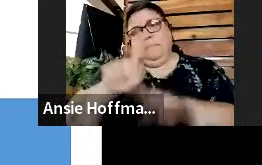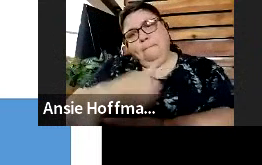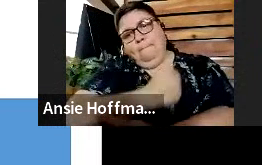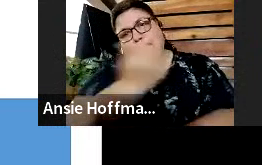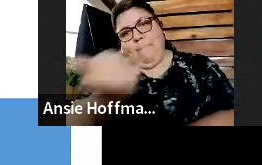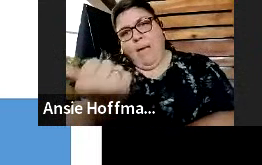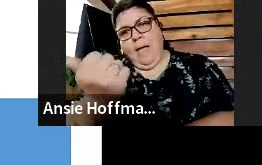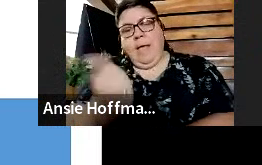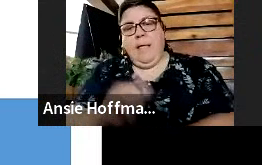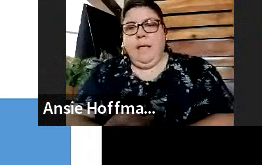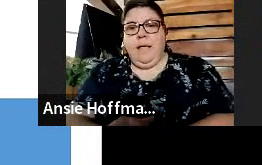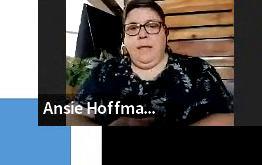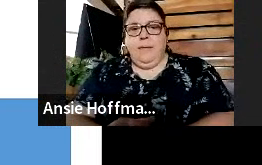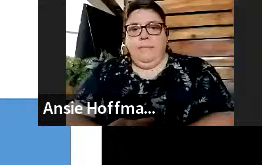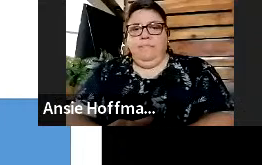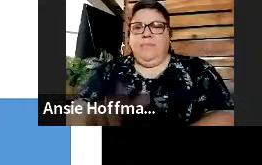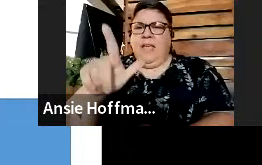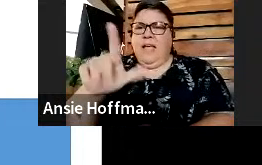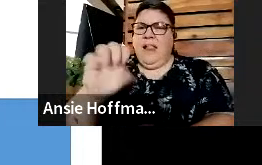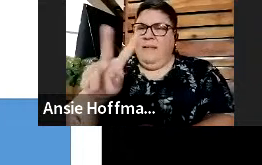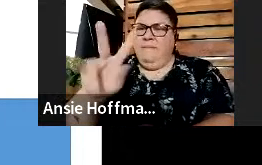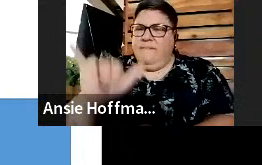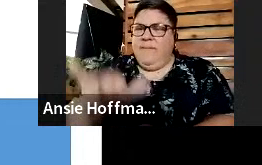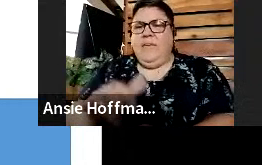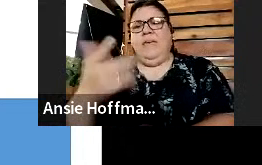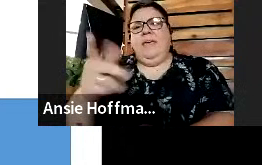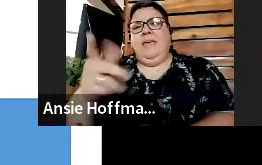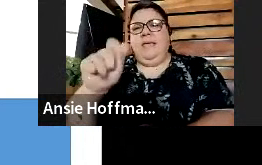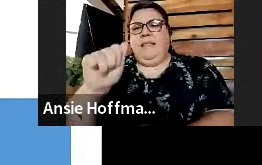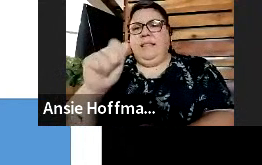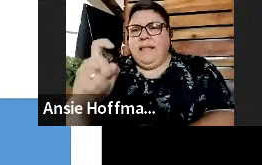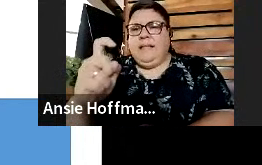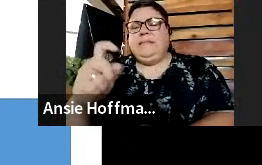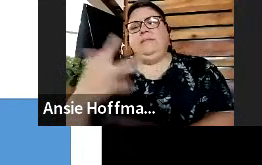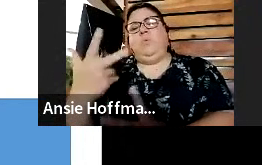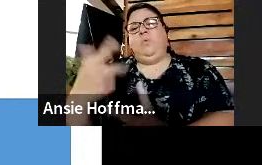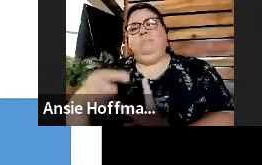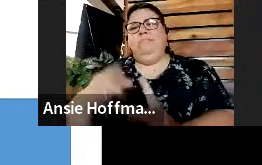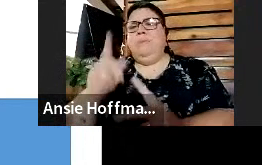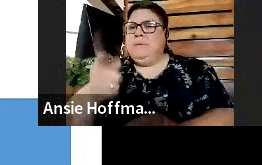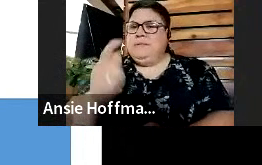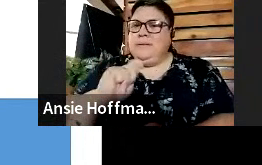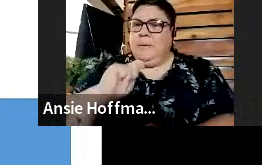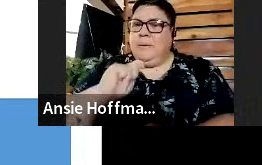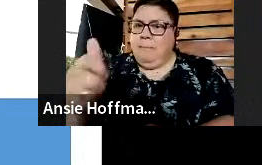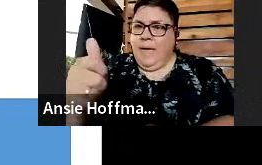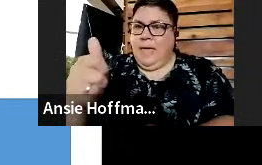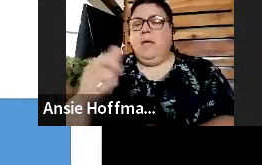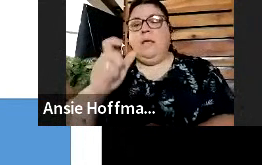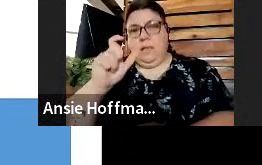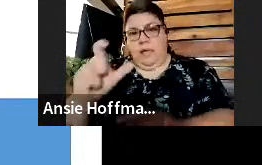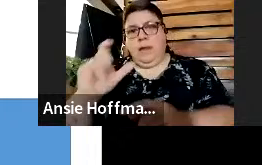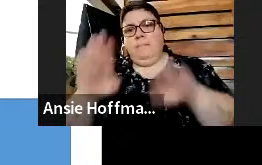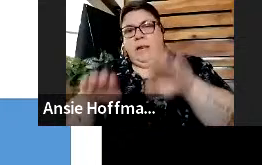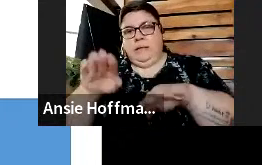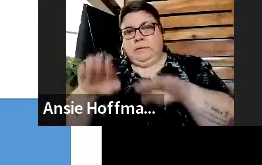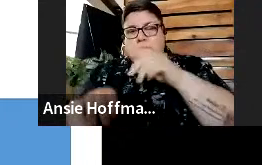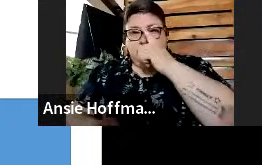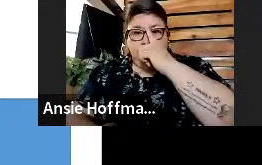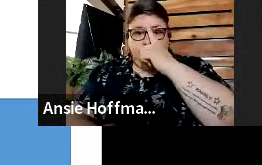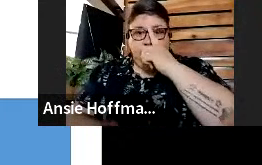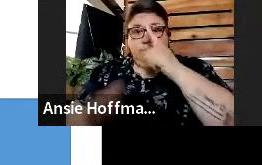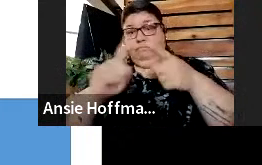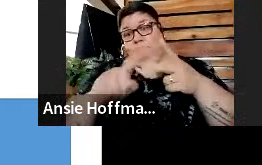duties, levies, or taxes which are due and payable may be waived. However, these amounts may